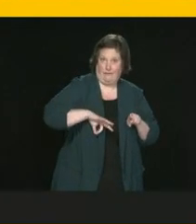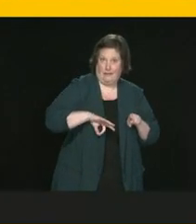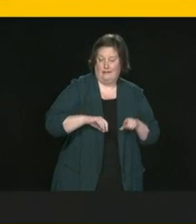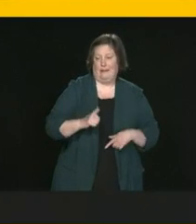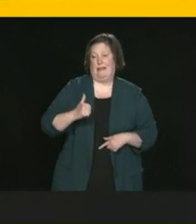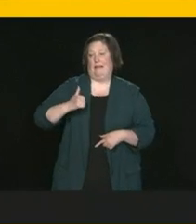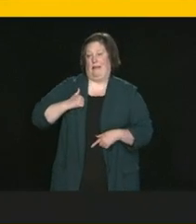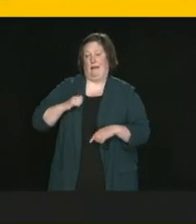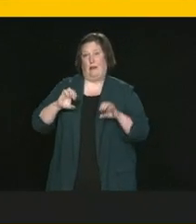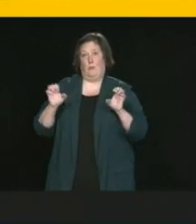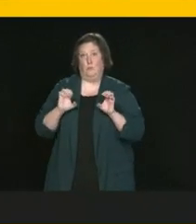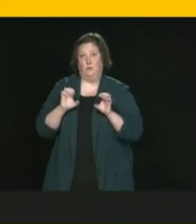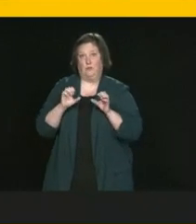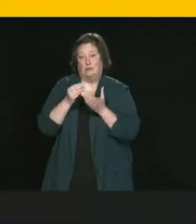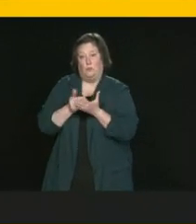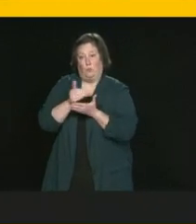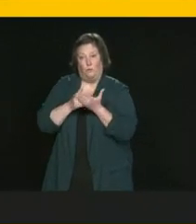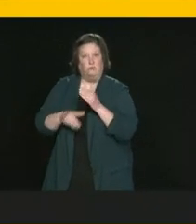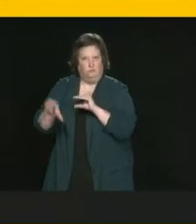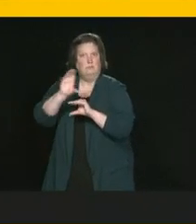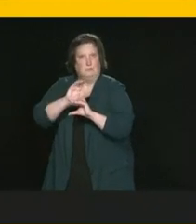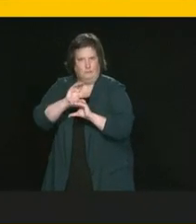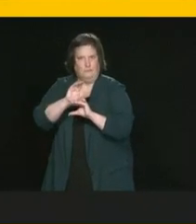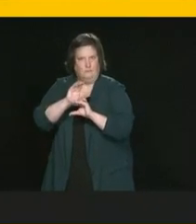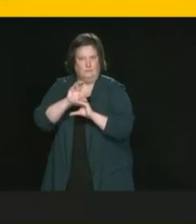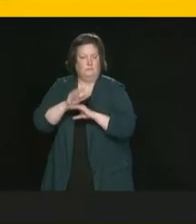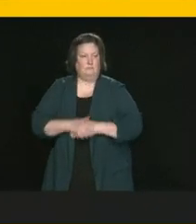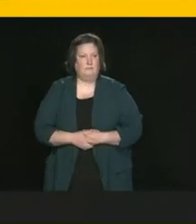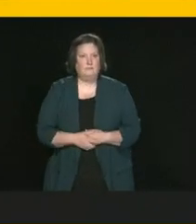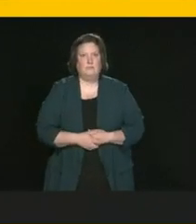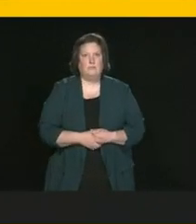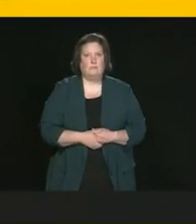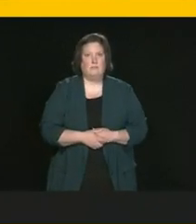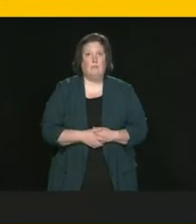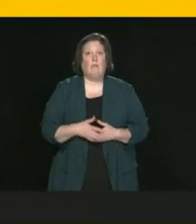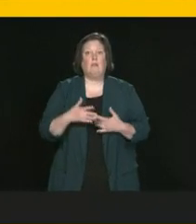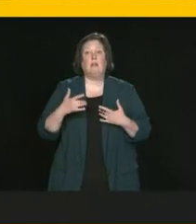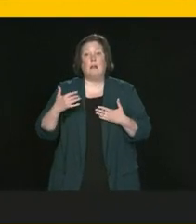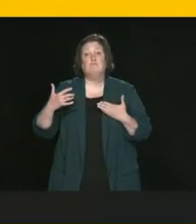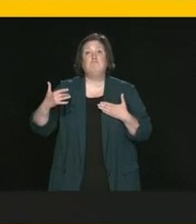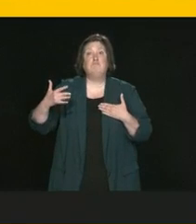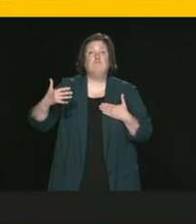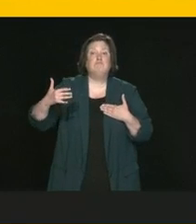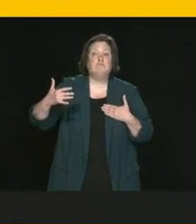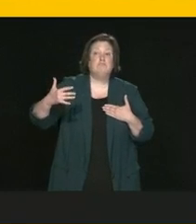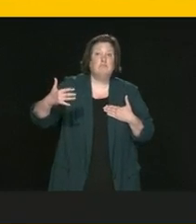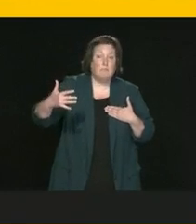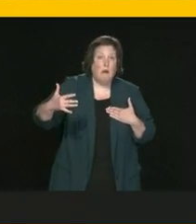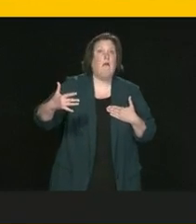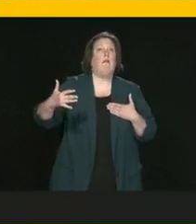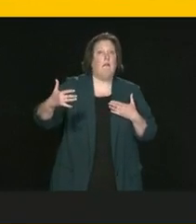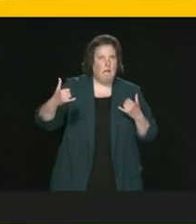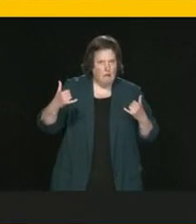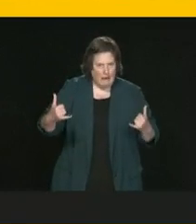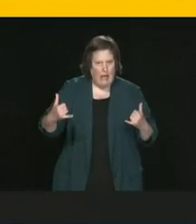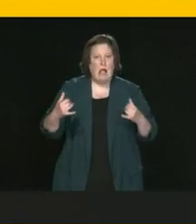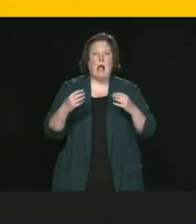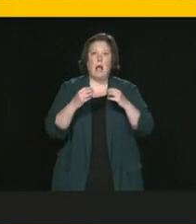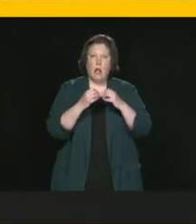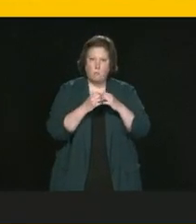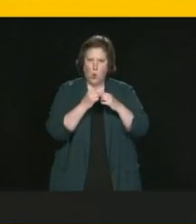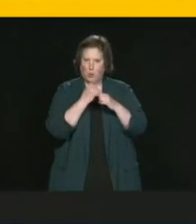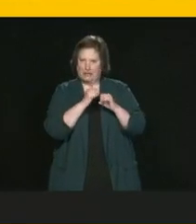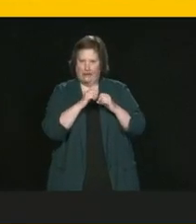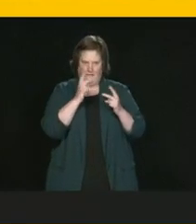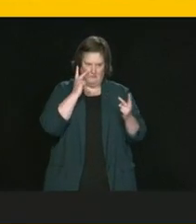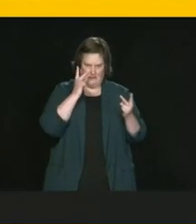Subsidy. 3 months later, we're beginning to see across the country that we're now in a place where we're gradually and safely starting